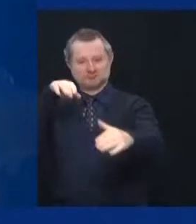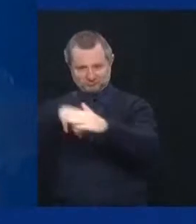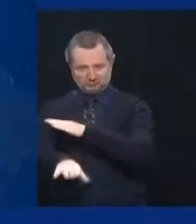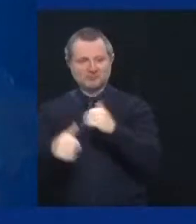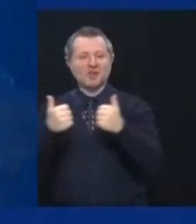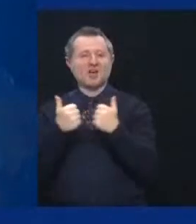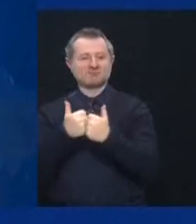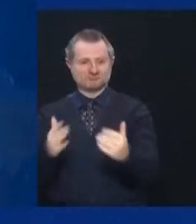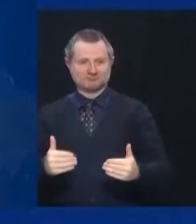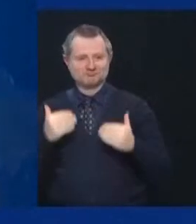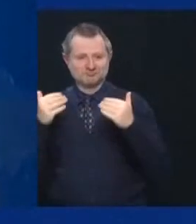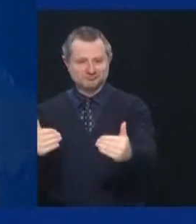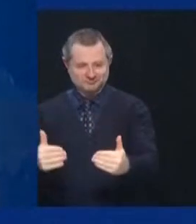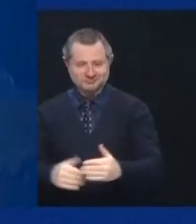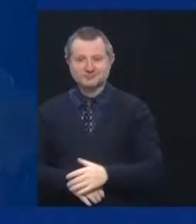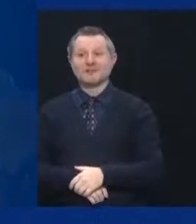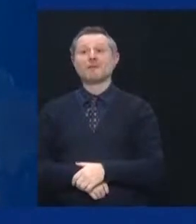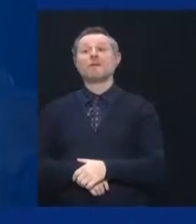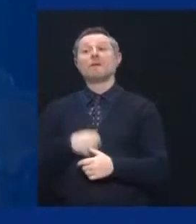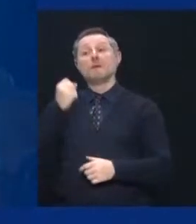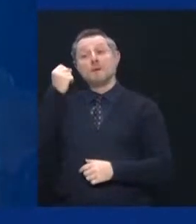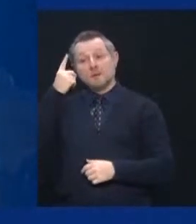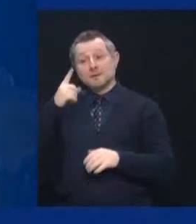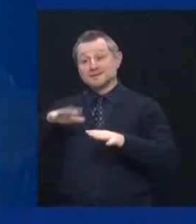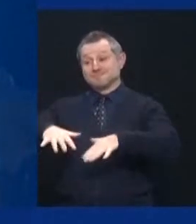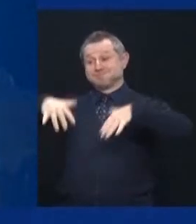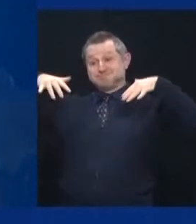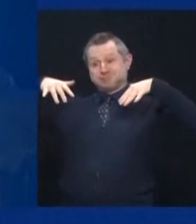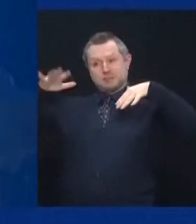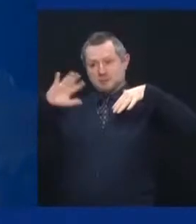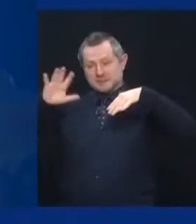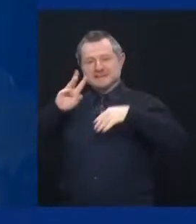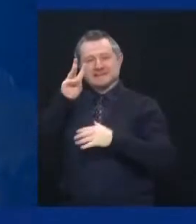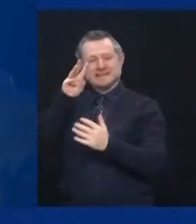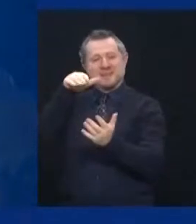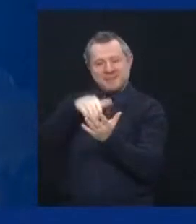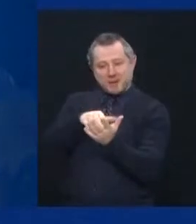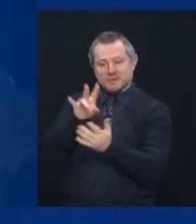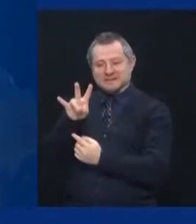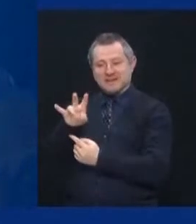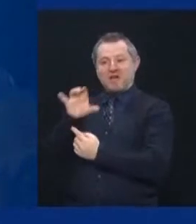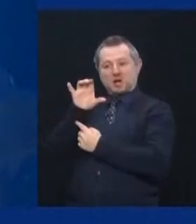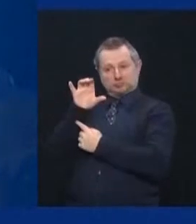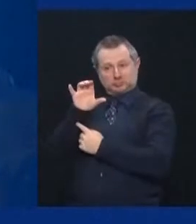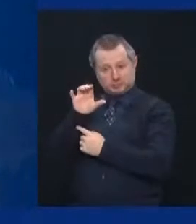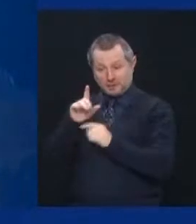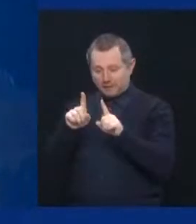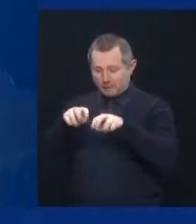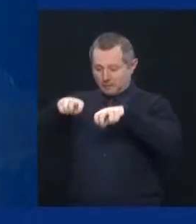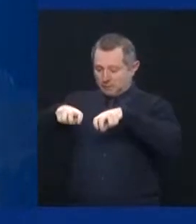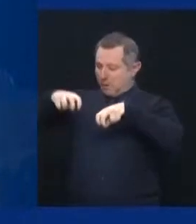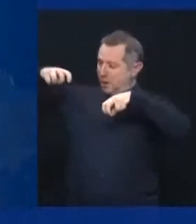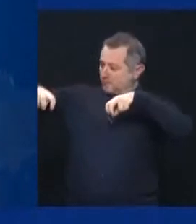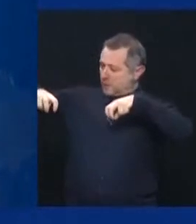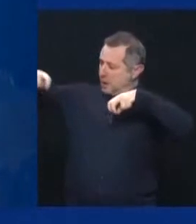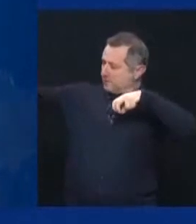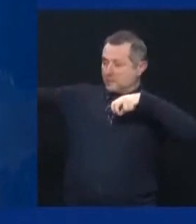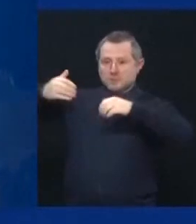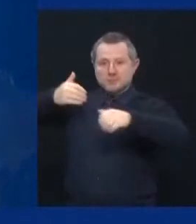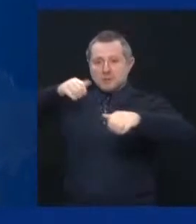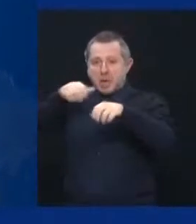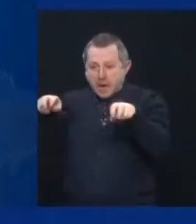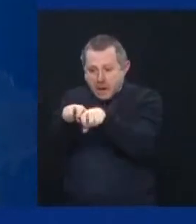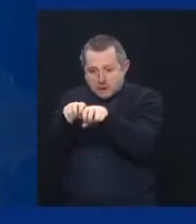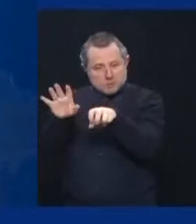play. The agreement is for 6,700 fans. They'll be socially distanced, masks required, but